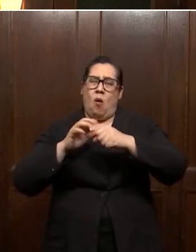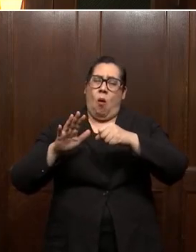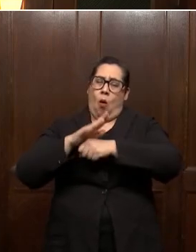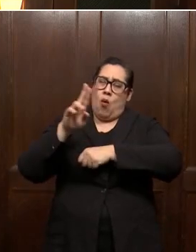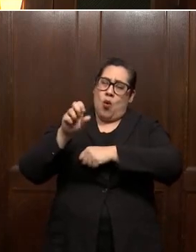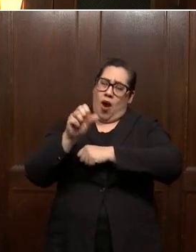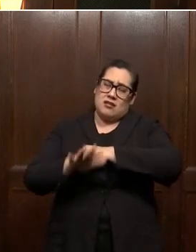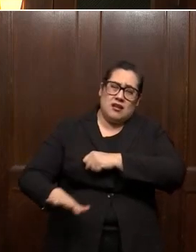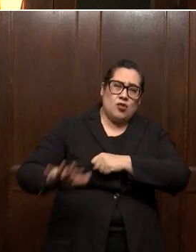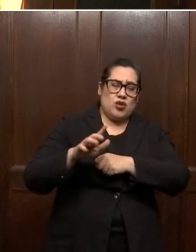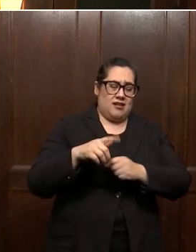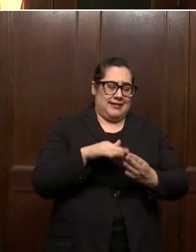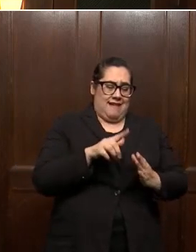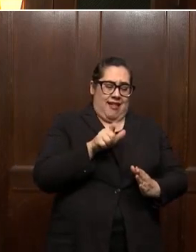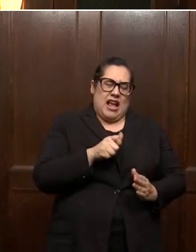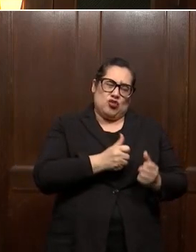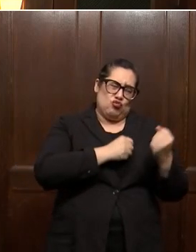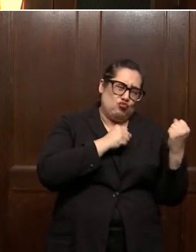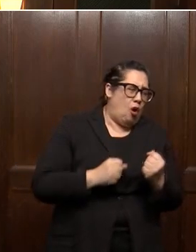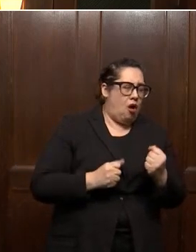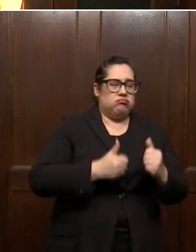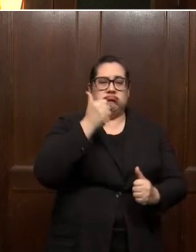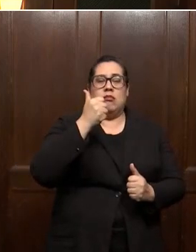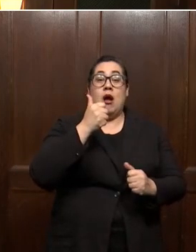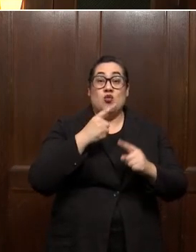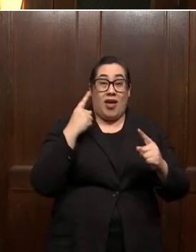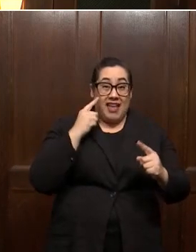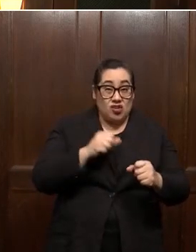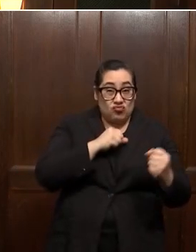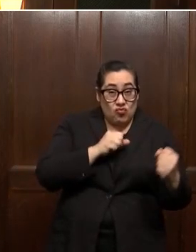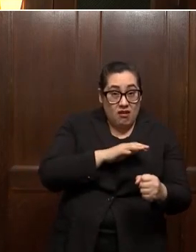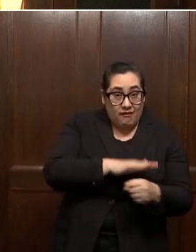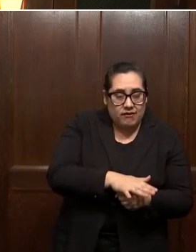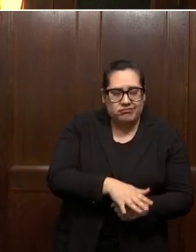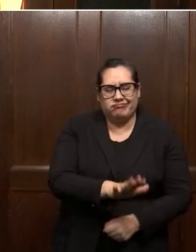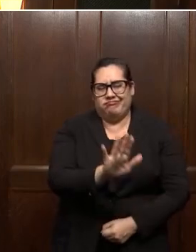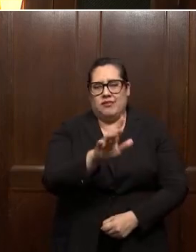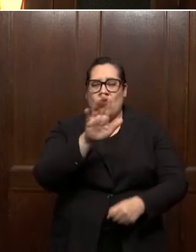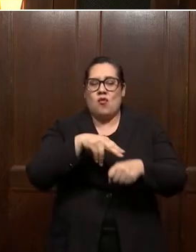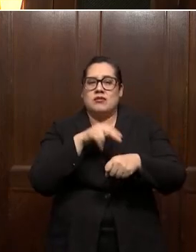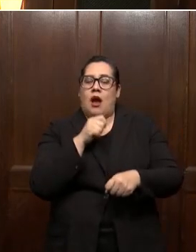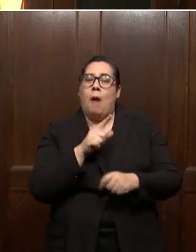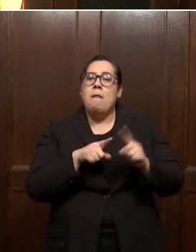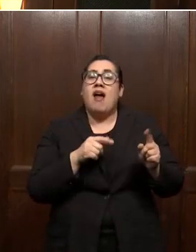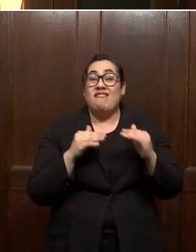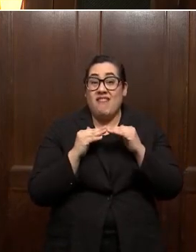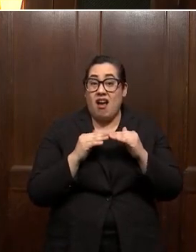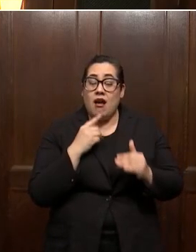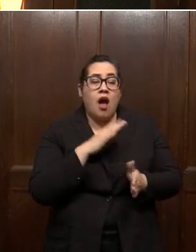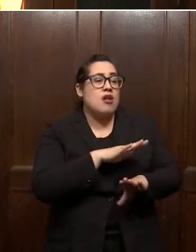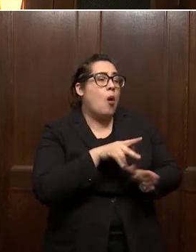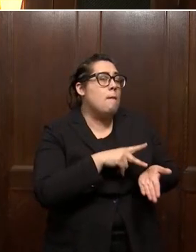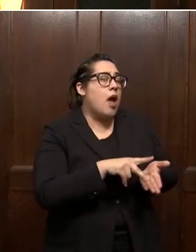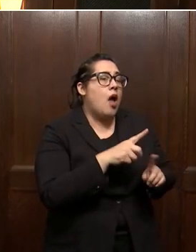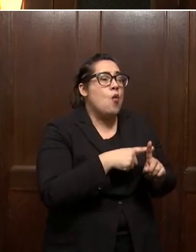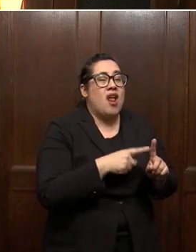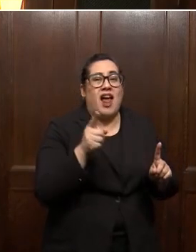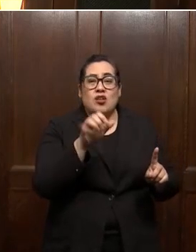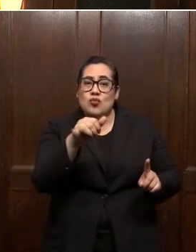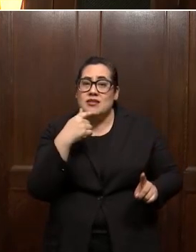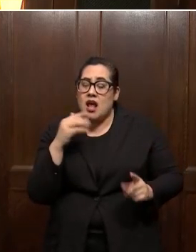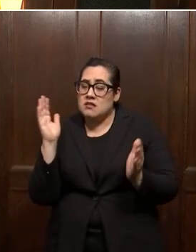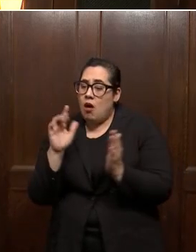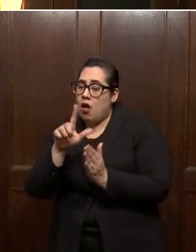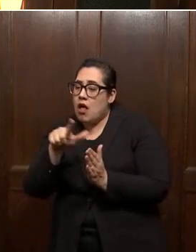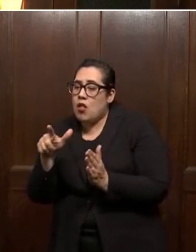country, but do I think they're strong enough? Of course not. But would it be fair to just say everybody don't pay your rent, and as you said, mom and pops lose